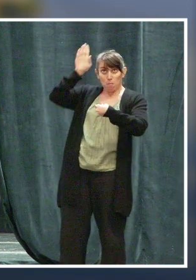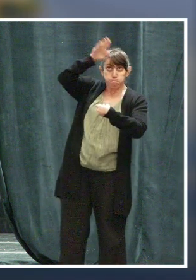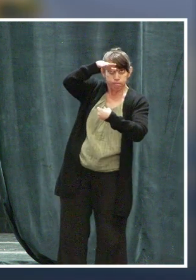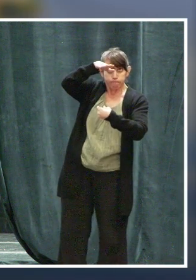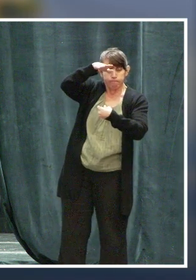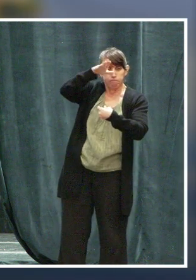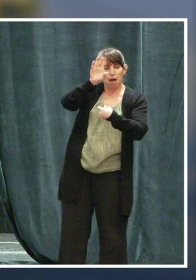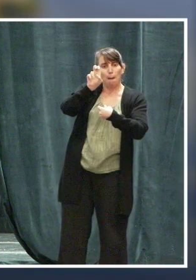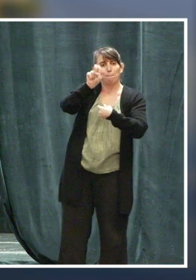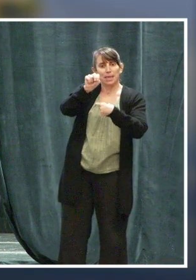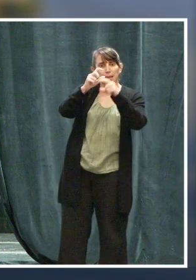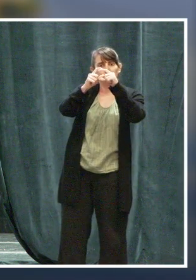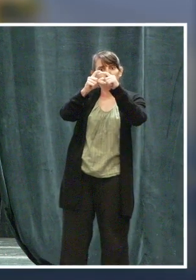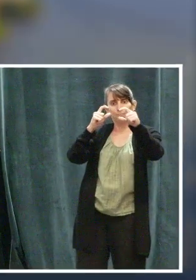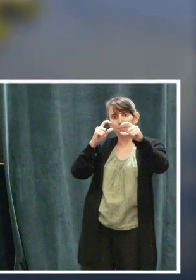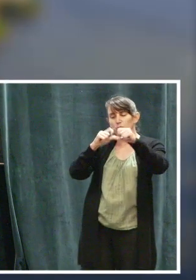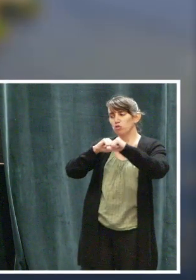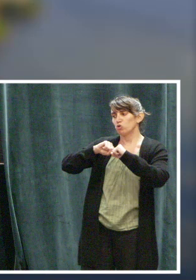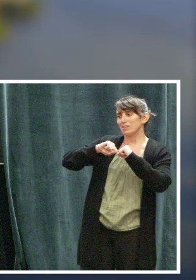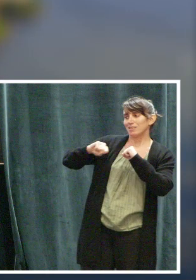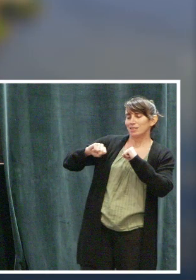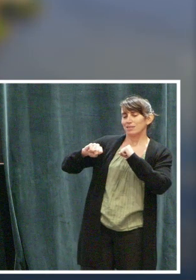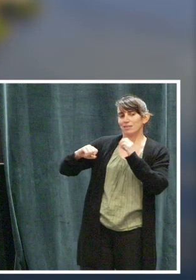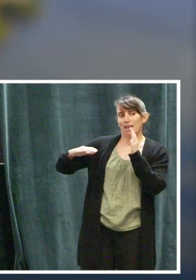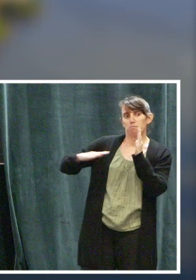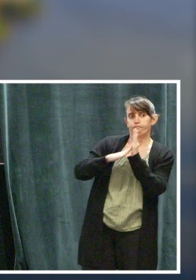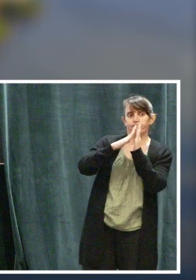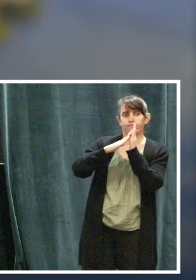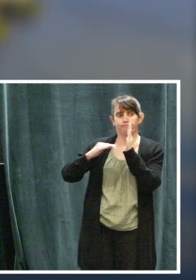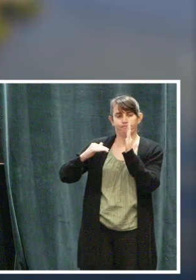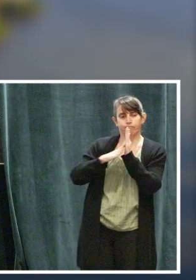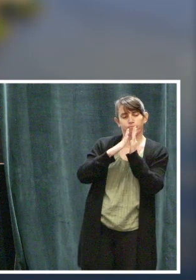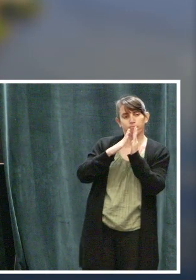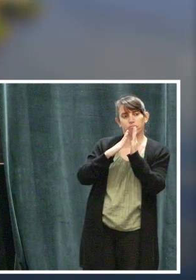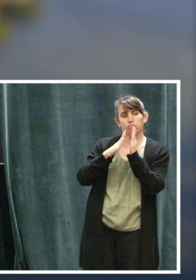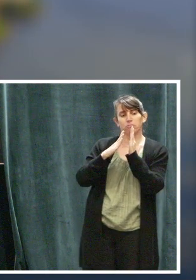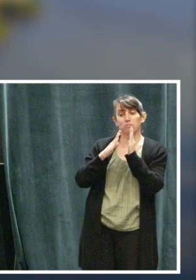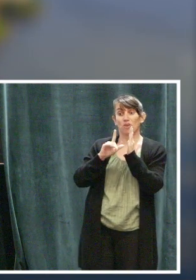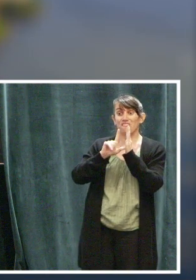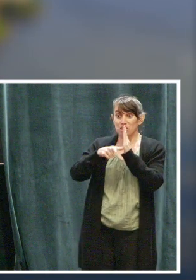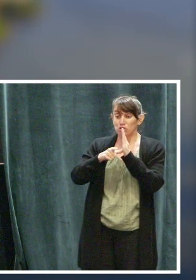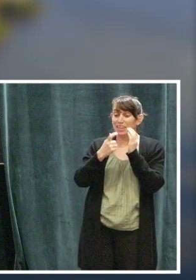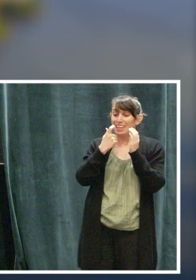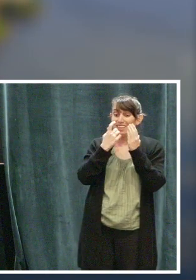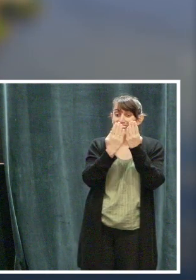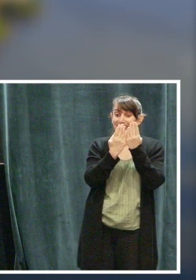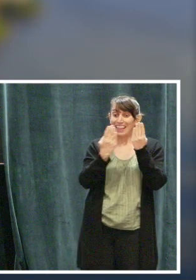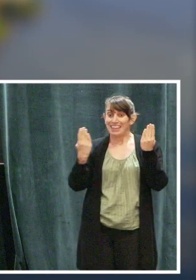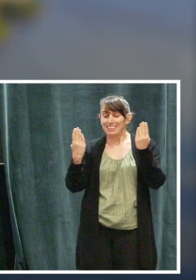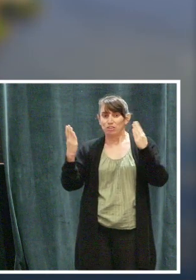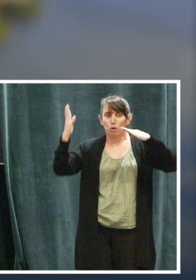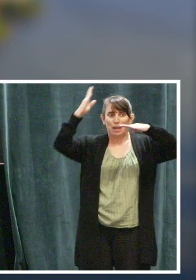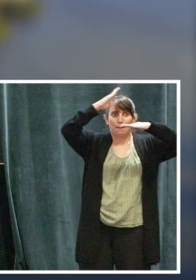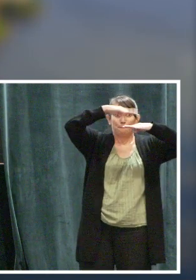to resist that impact load. At some point, the glass has so many beams, it really doesn't look like glass anymore,